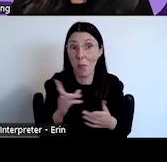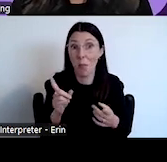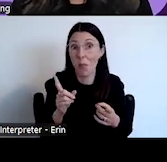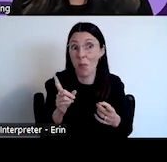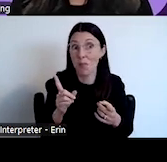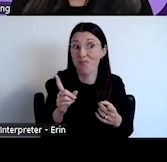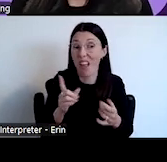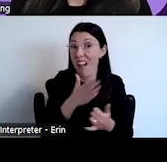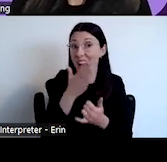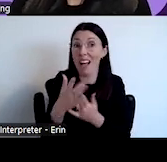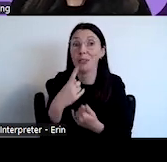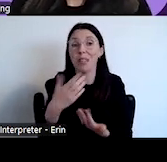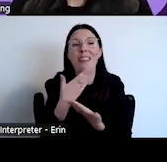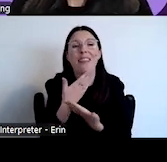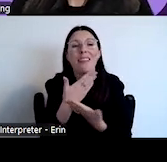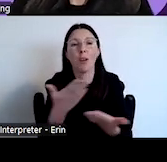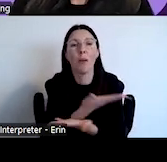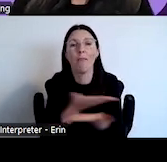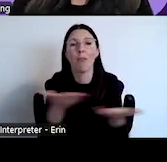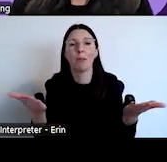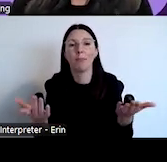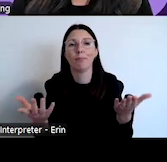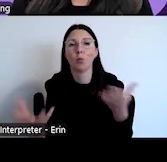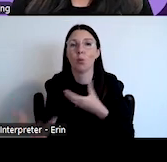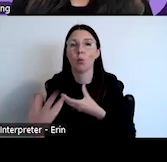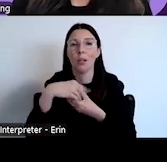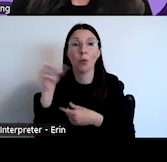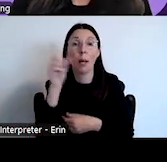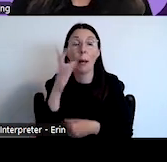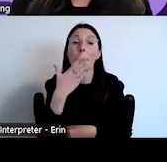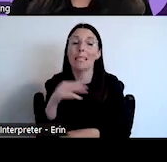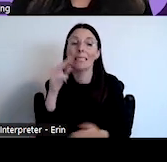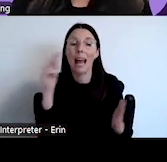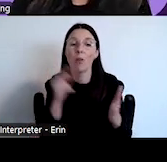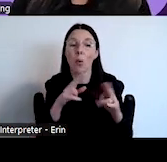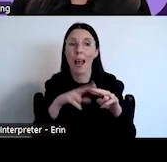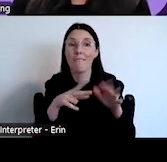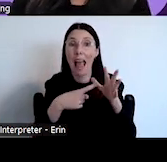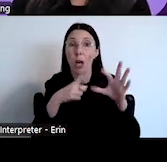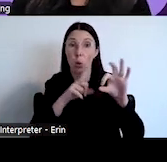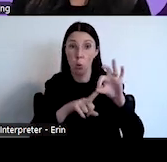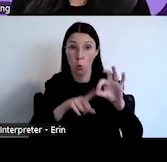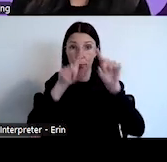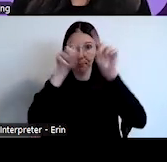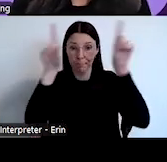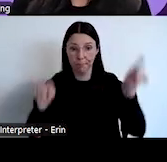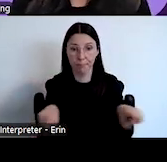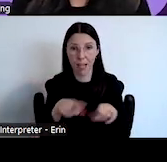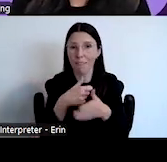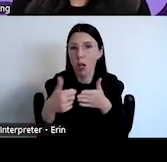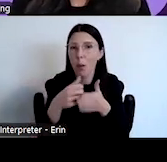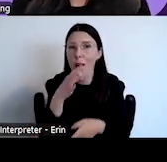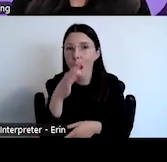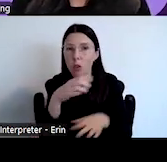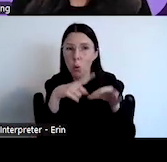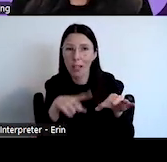thanking everyone for attending today, and please have a look at our FAQ page for any of your questions that wasn't covered during this